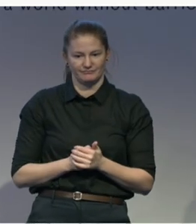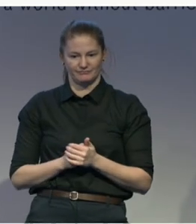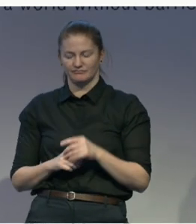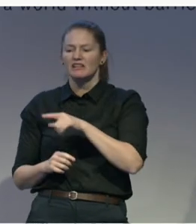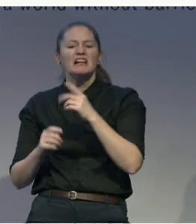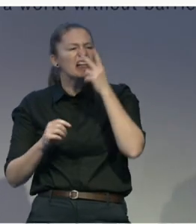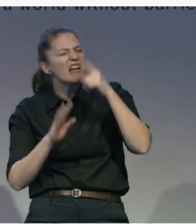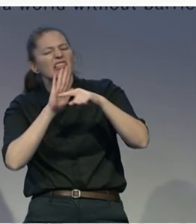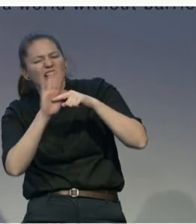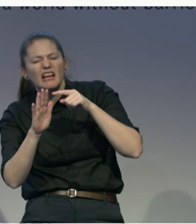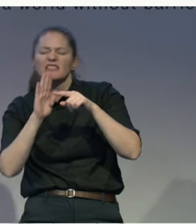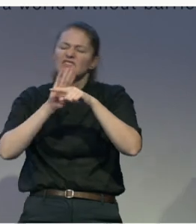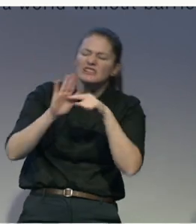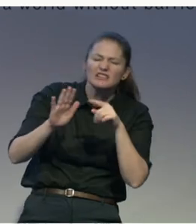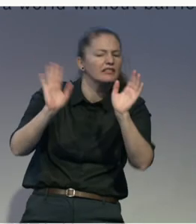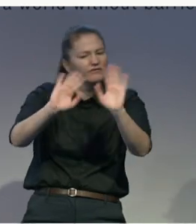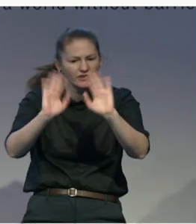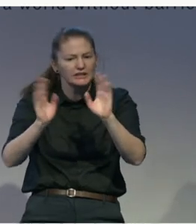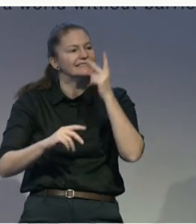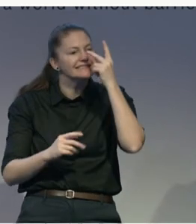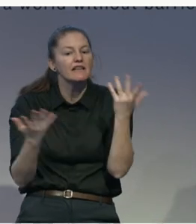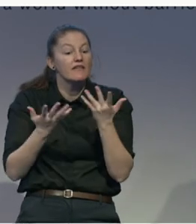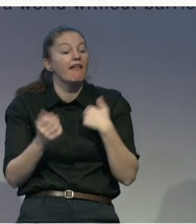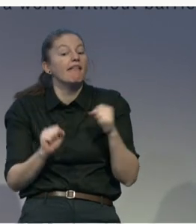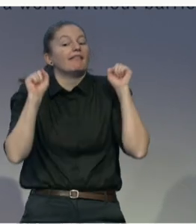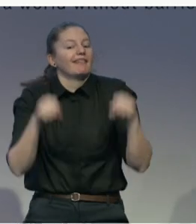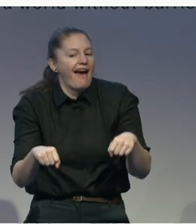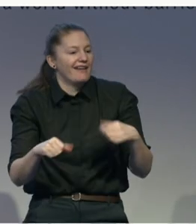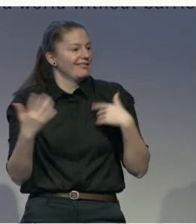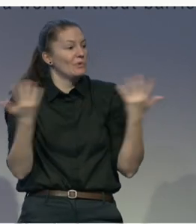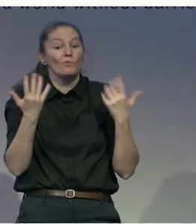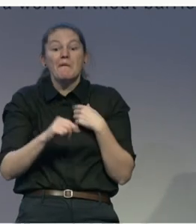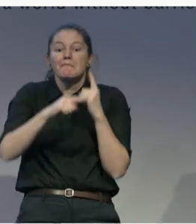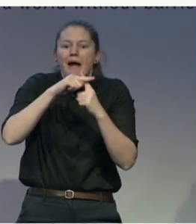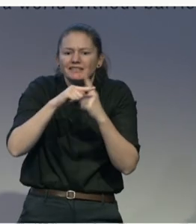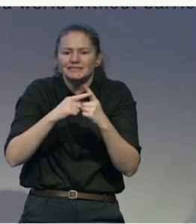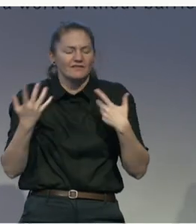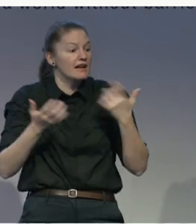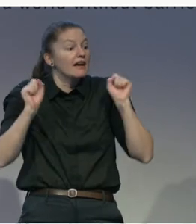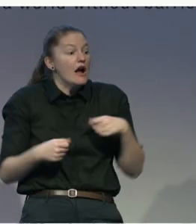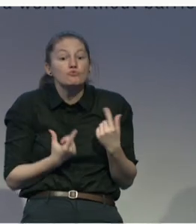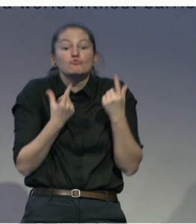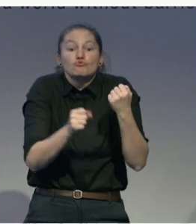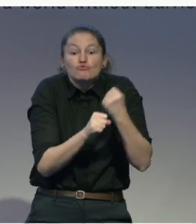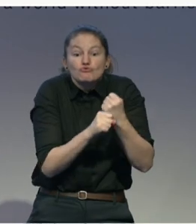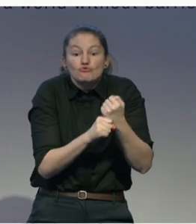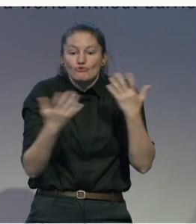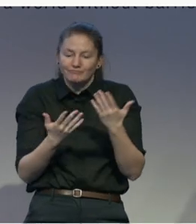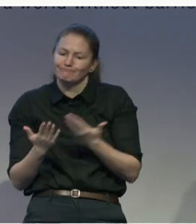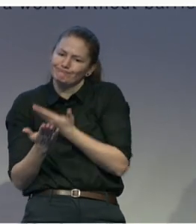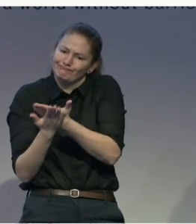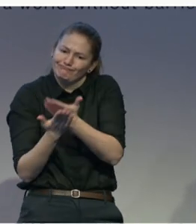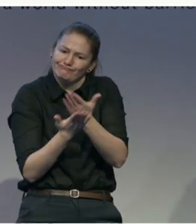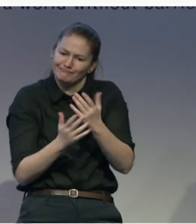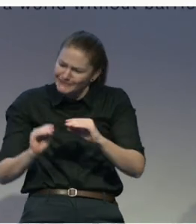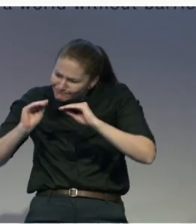the abilities and what can I do. And with your project, you also provide a lot of resources, education, web-based solutions, but